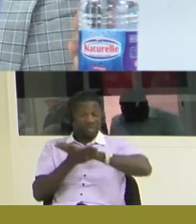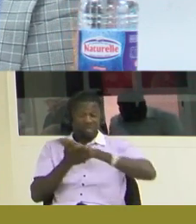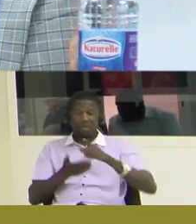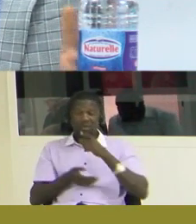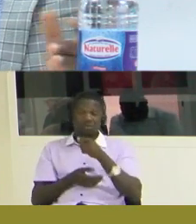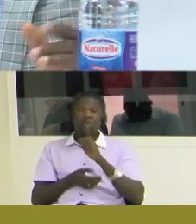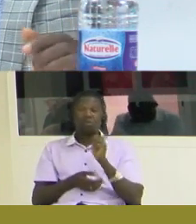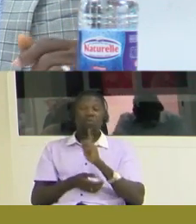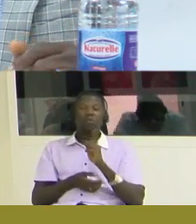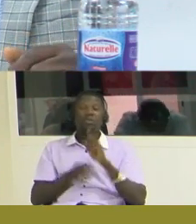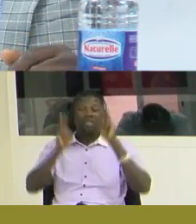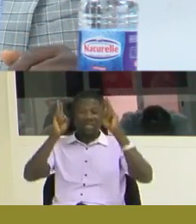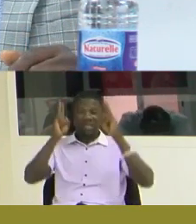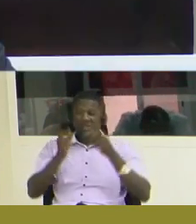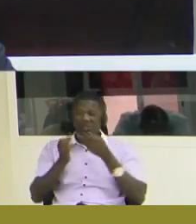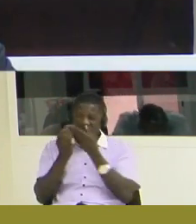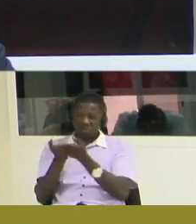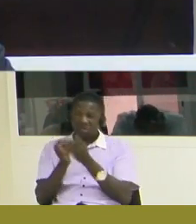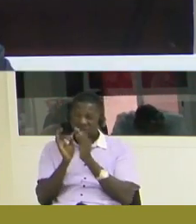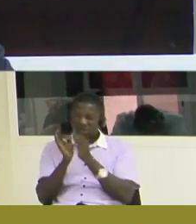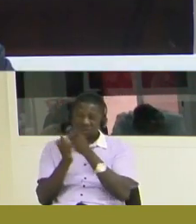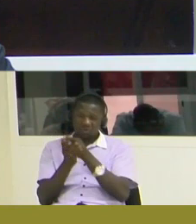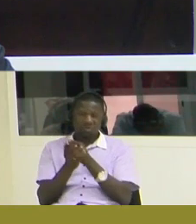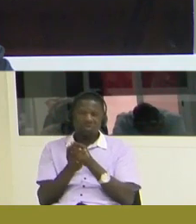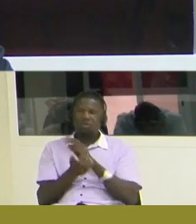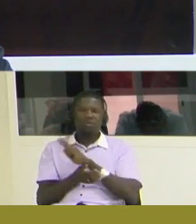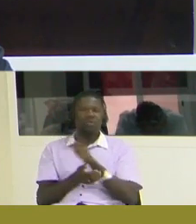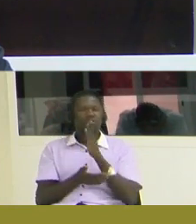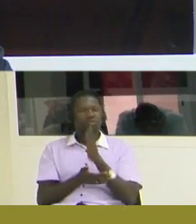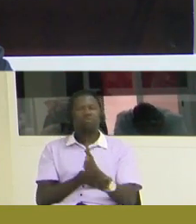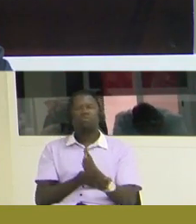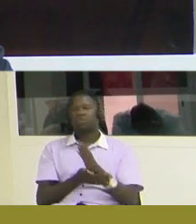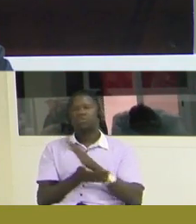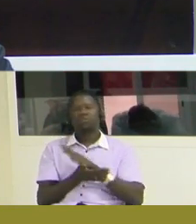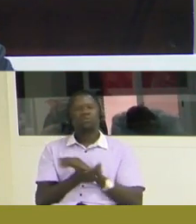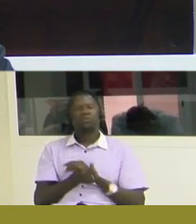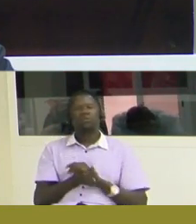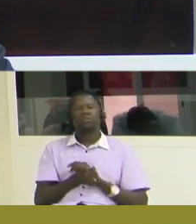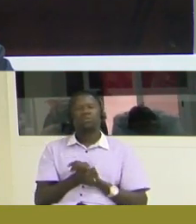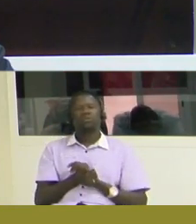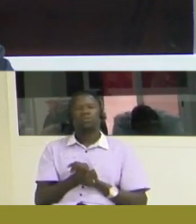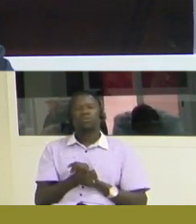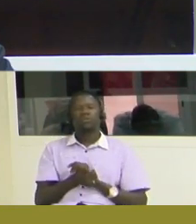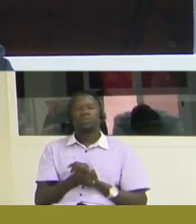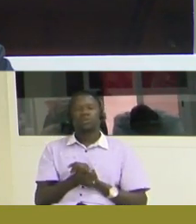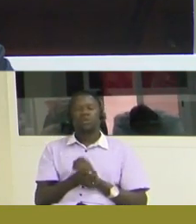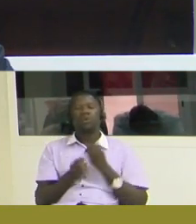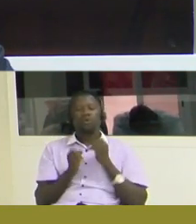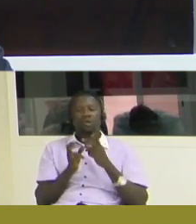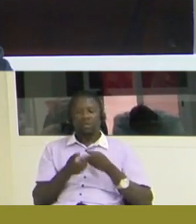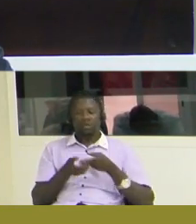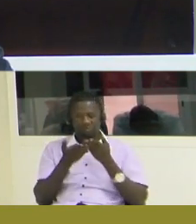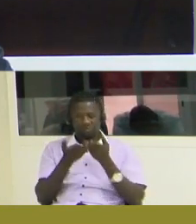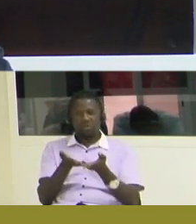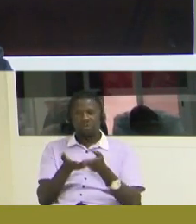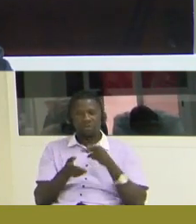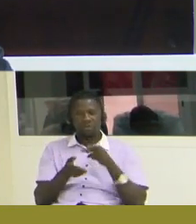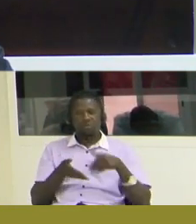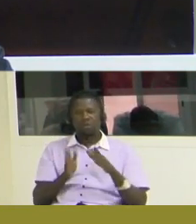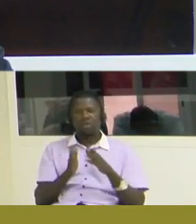from convincing let me put it this way at the point of arrest